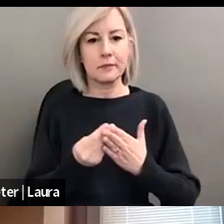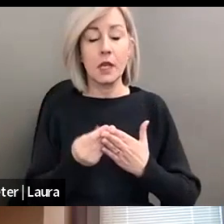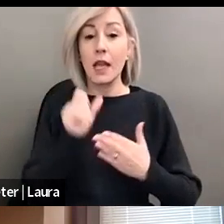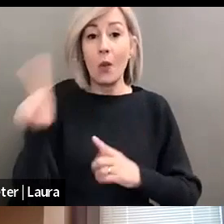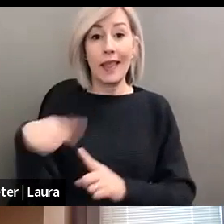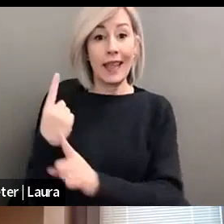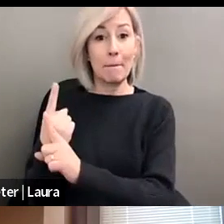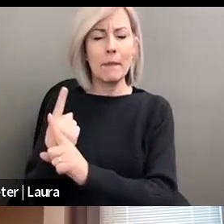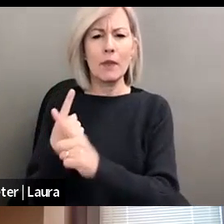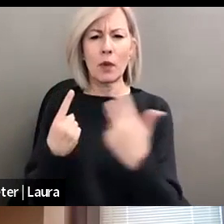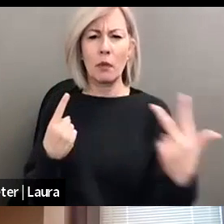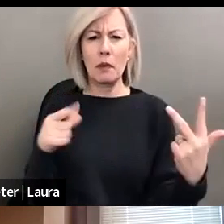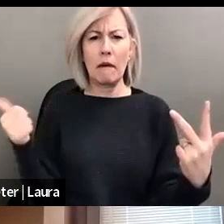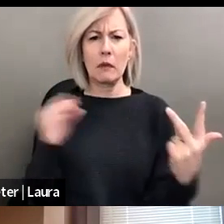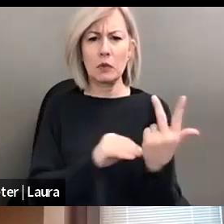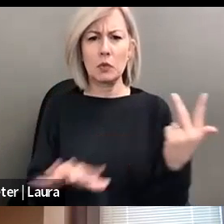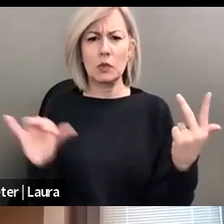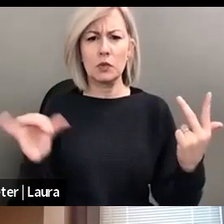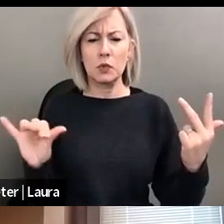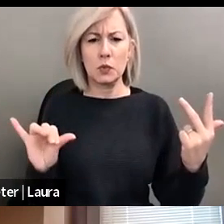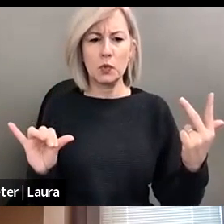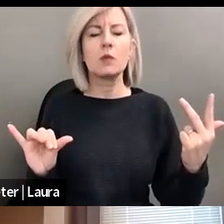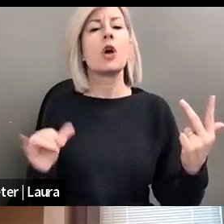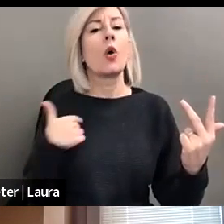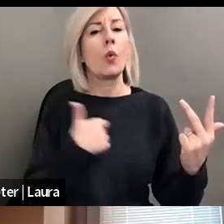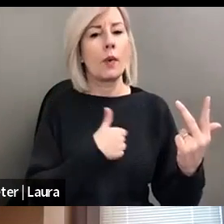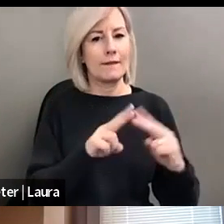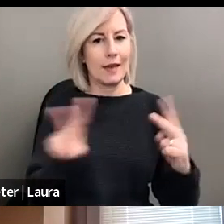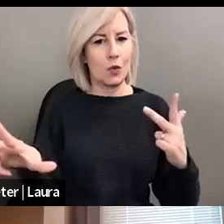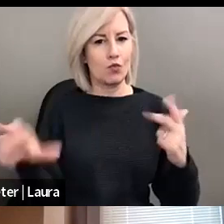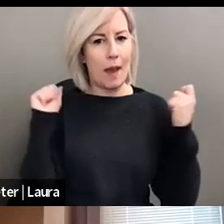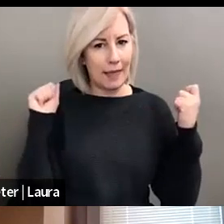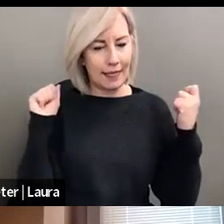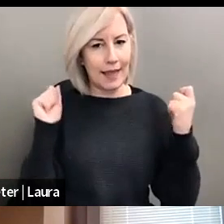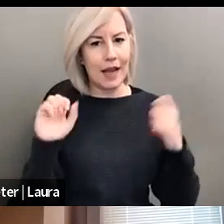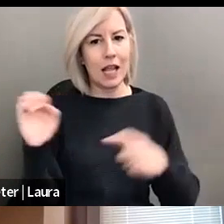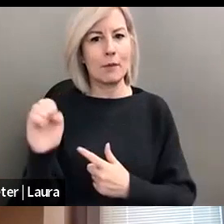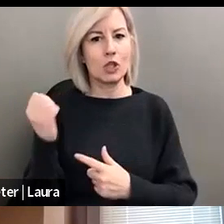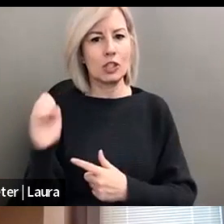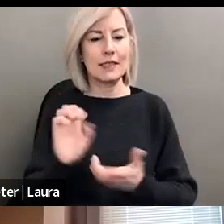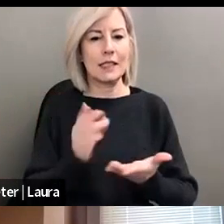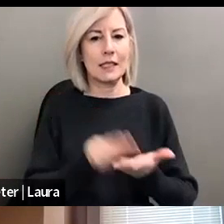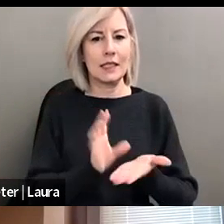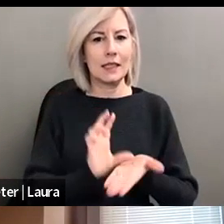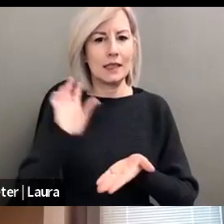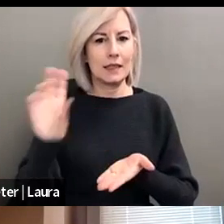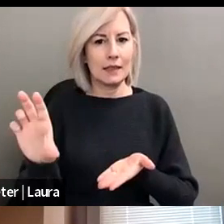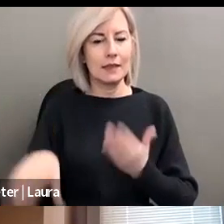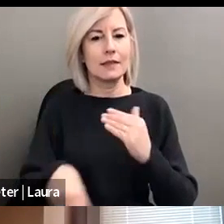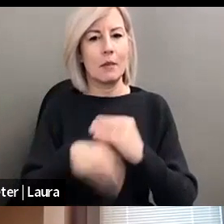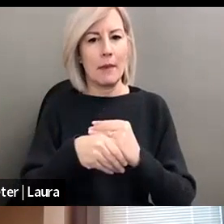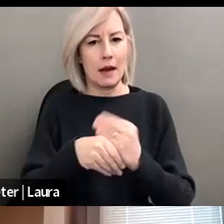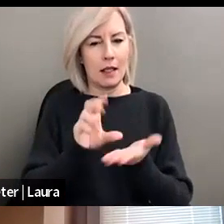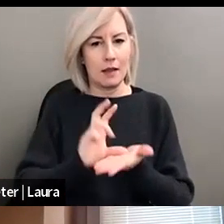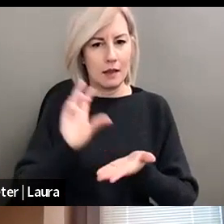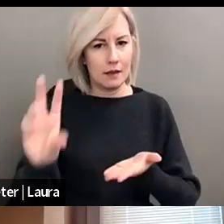him, but it was 3 other students. And so we very rapidly got an emergency appropriation, supplemental